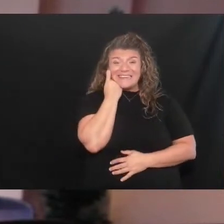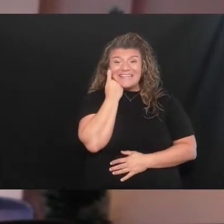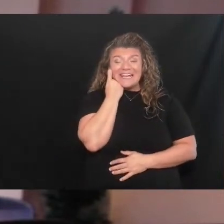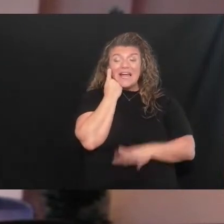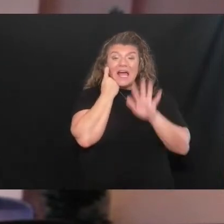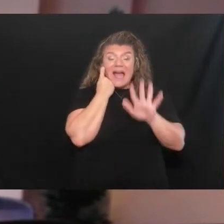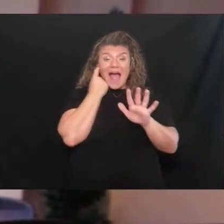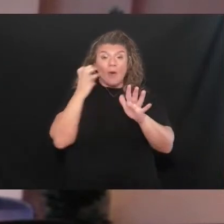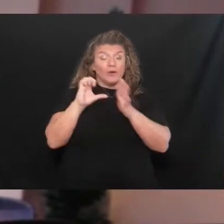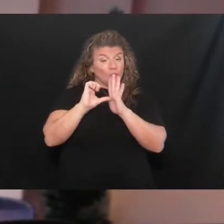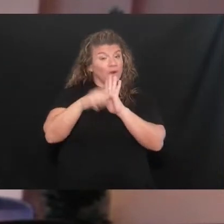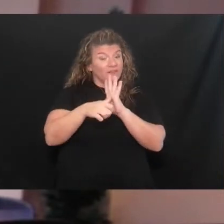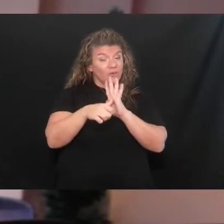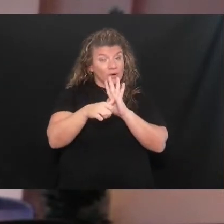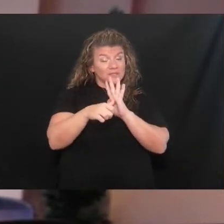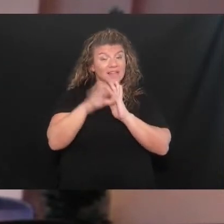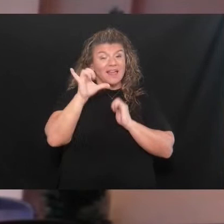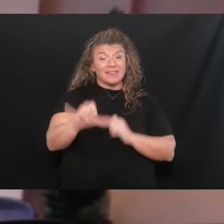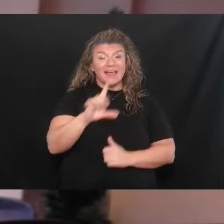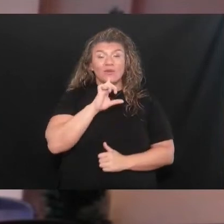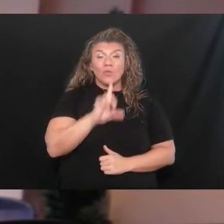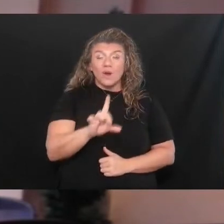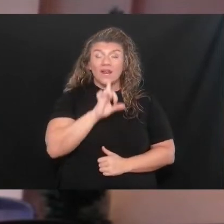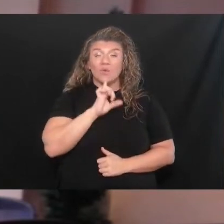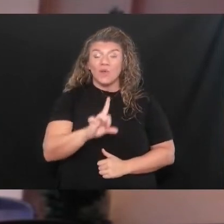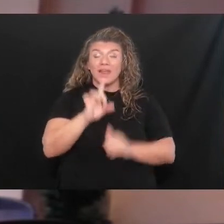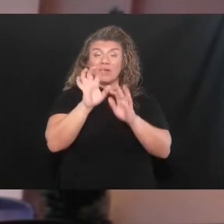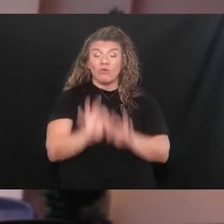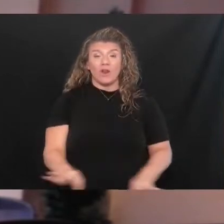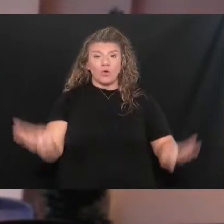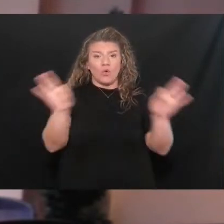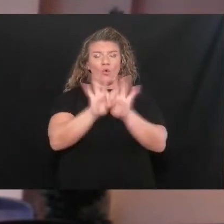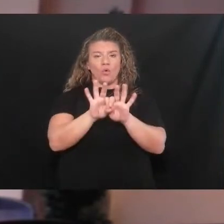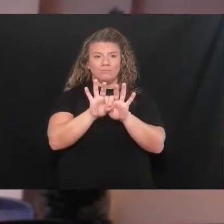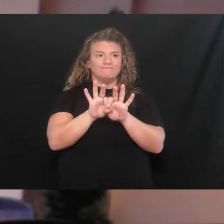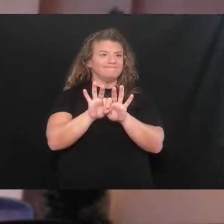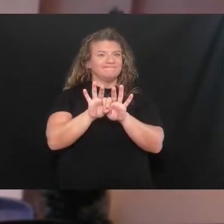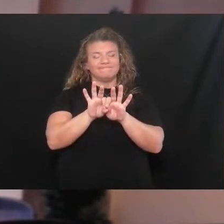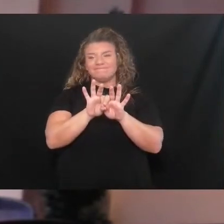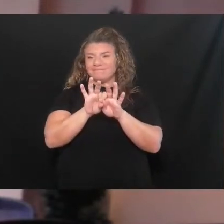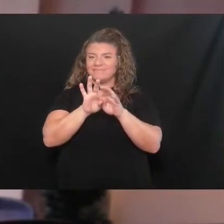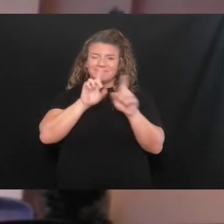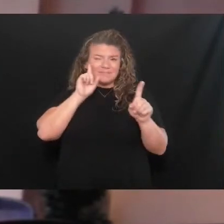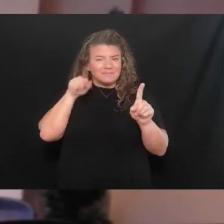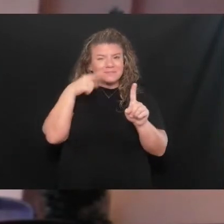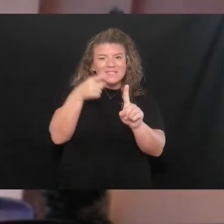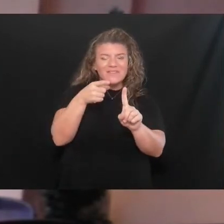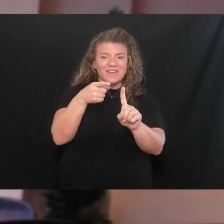to reinforce this, that the really critical cornerstone of our